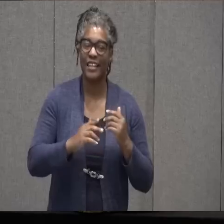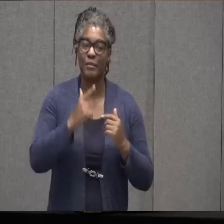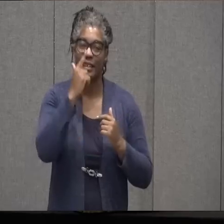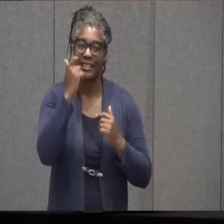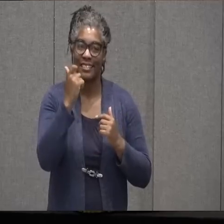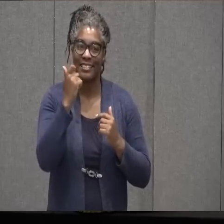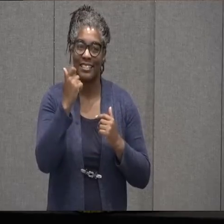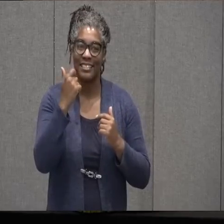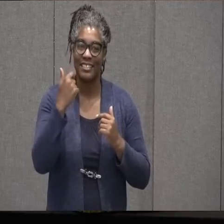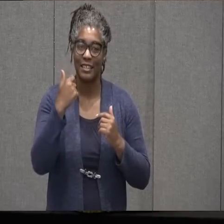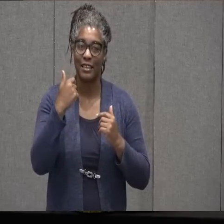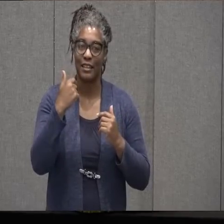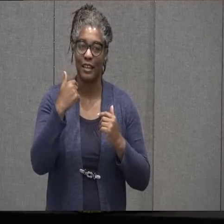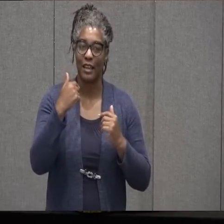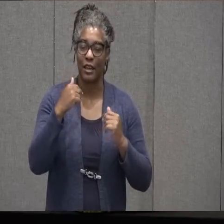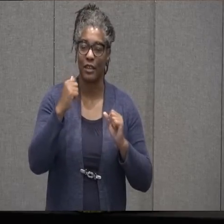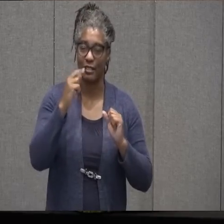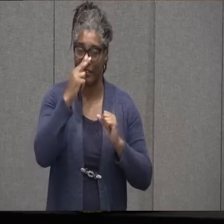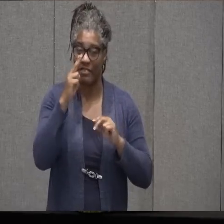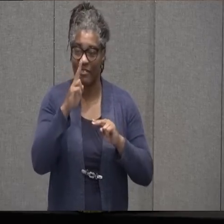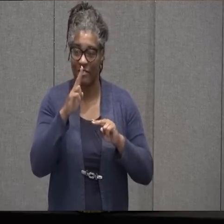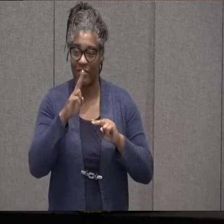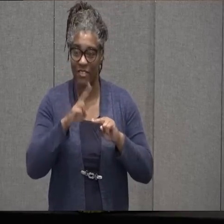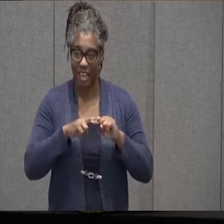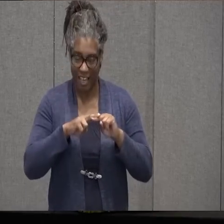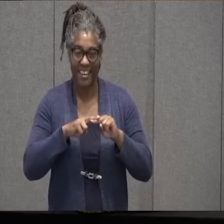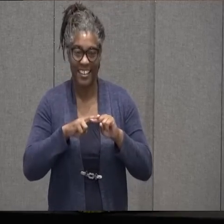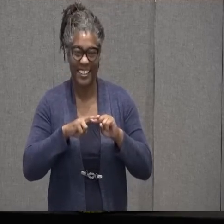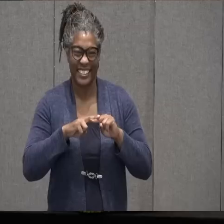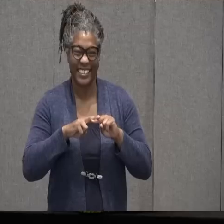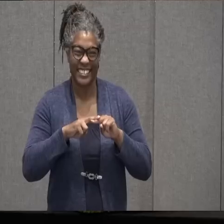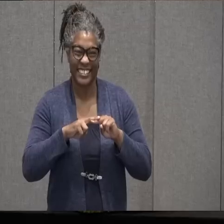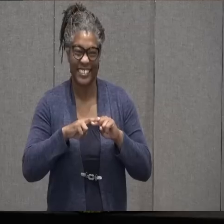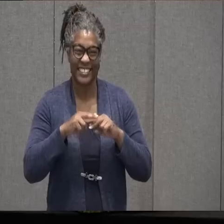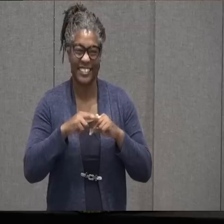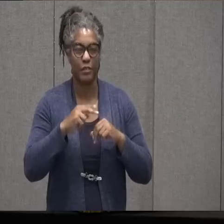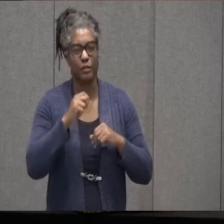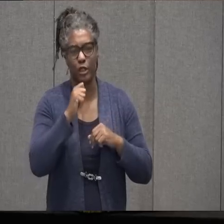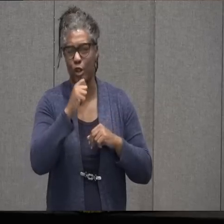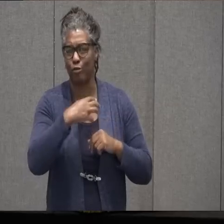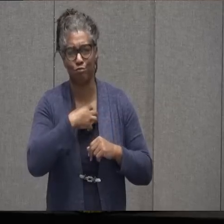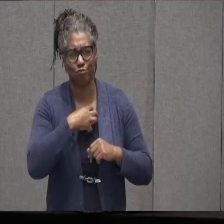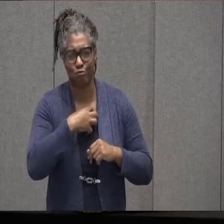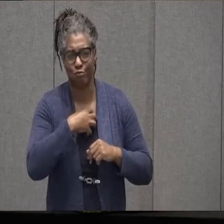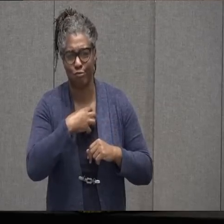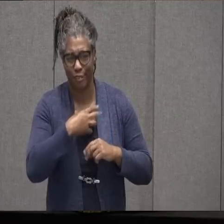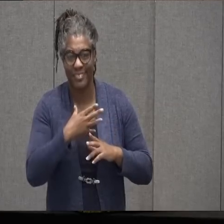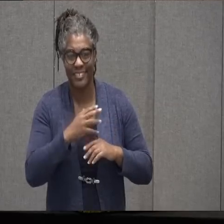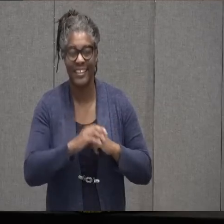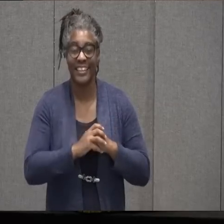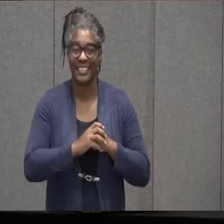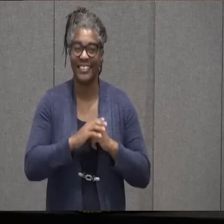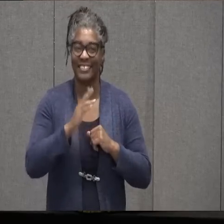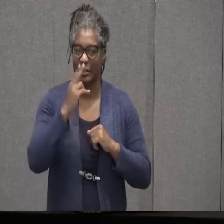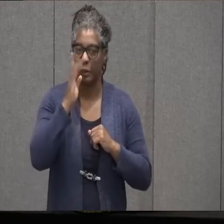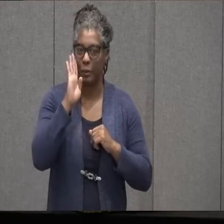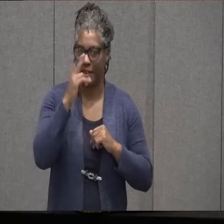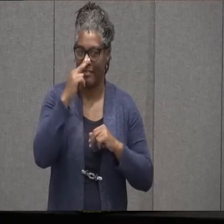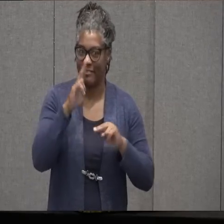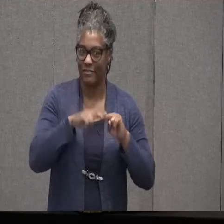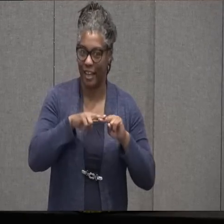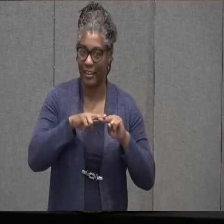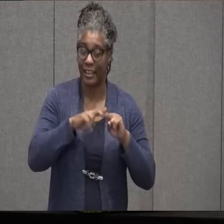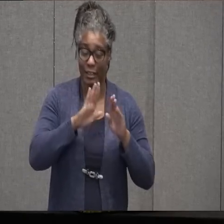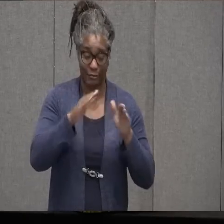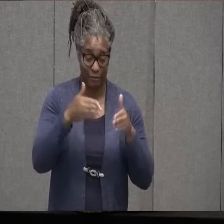creative. So as you can see from my board, we're going to work on poetry. But also, it's a